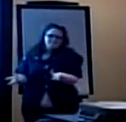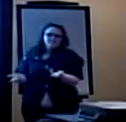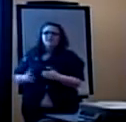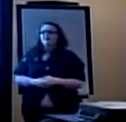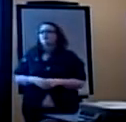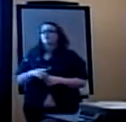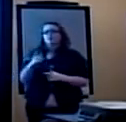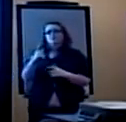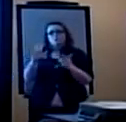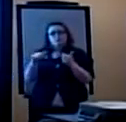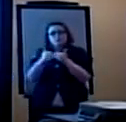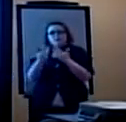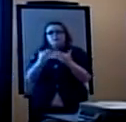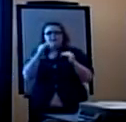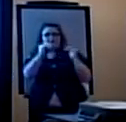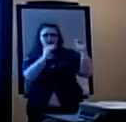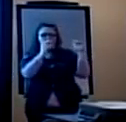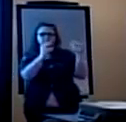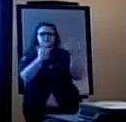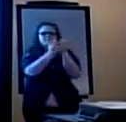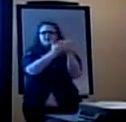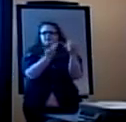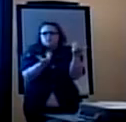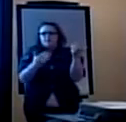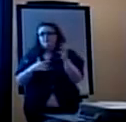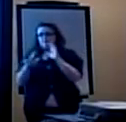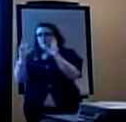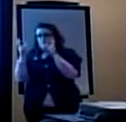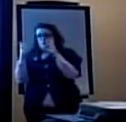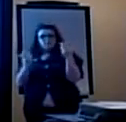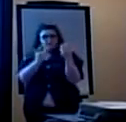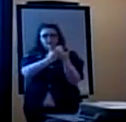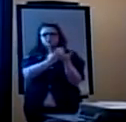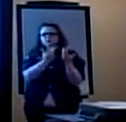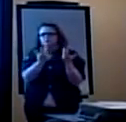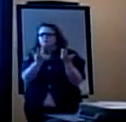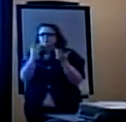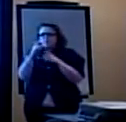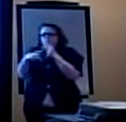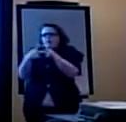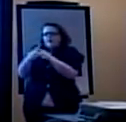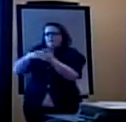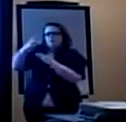works for adults. Will computers work for adults? I'm sure they will, but what programs?